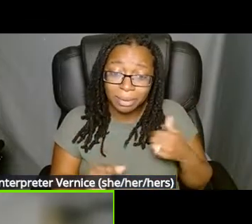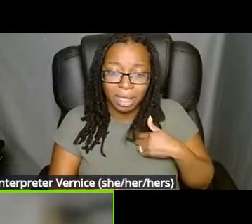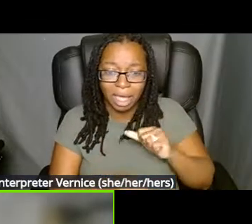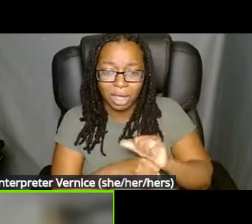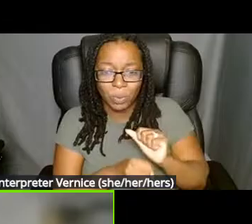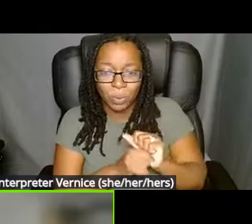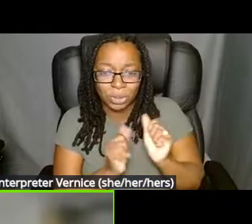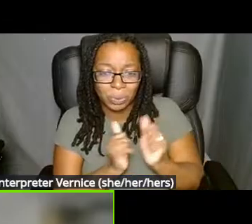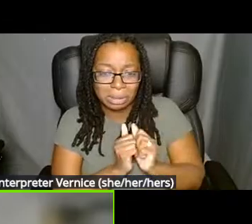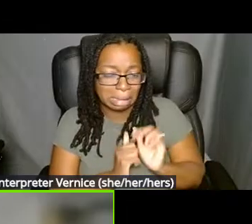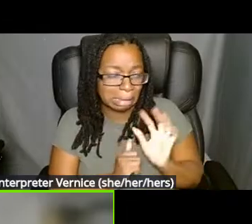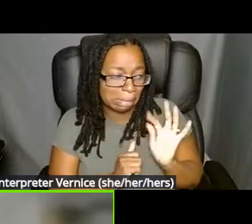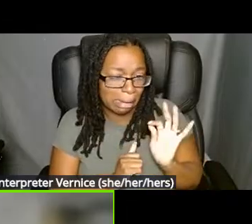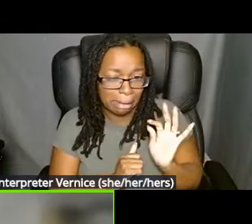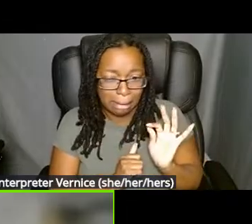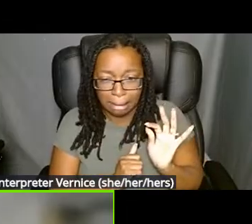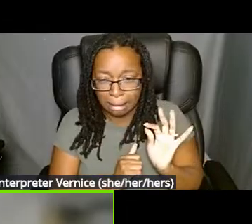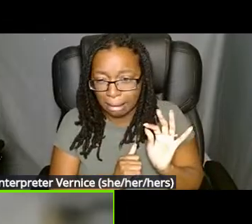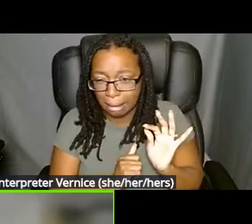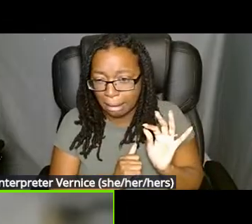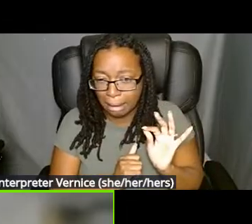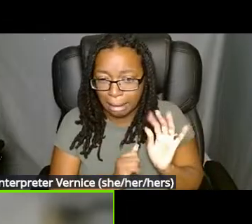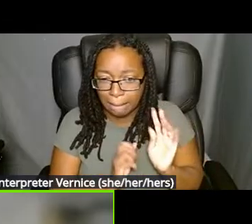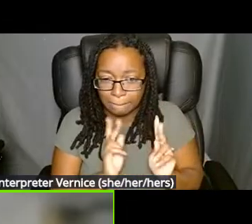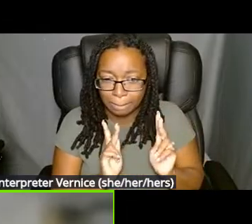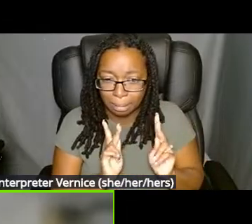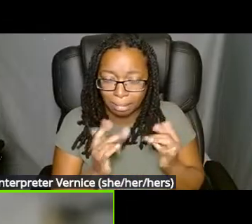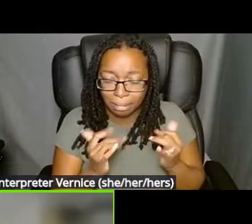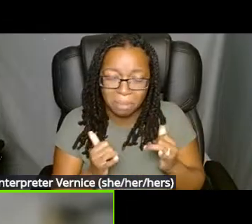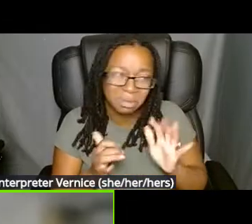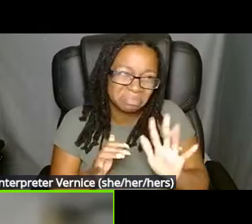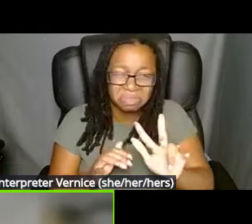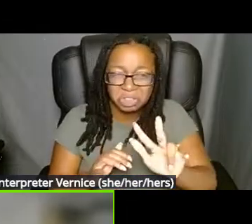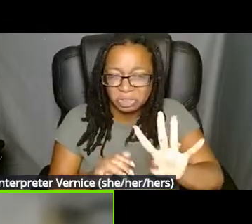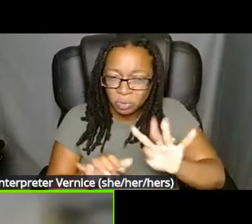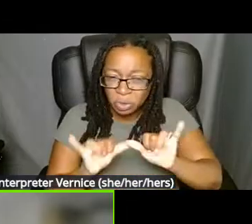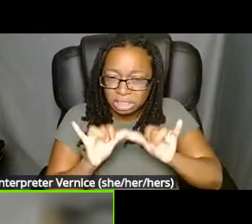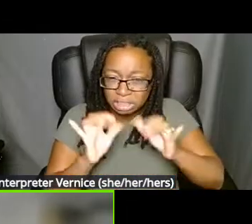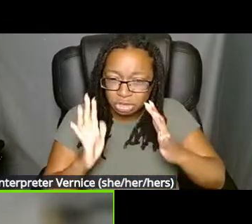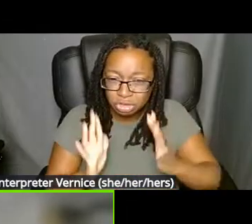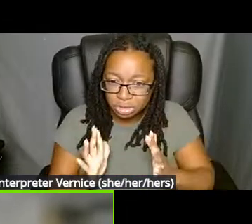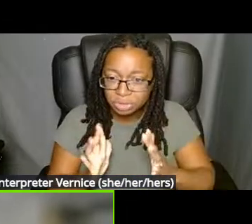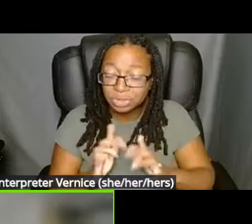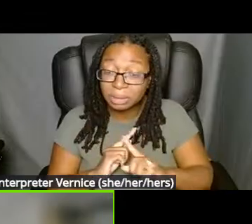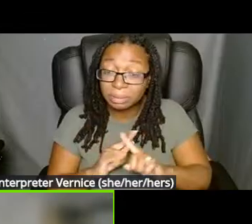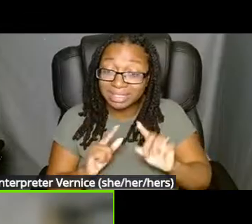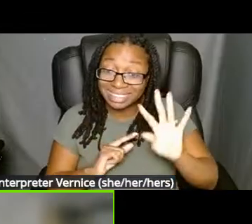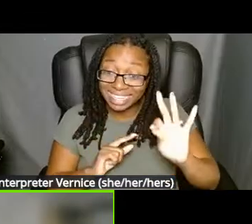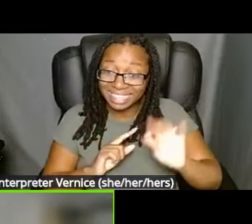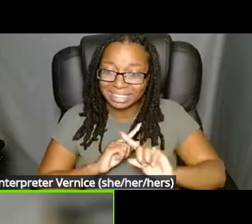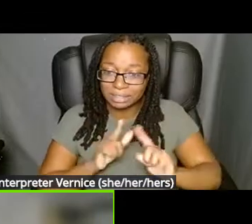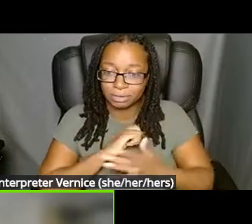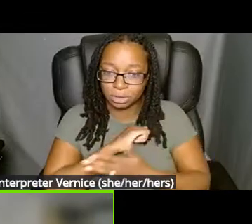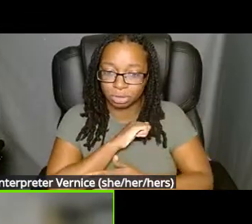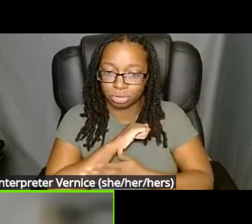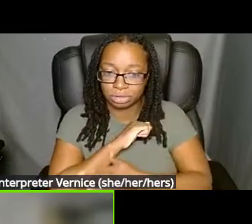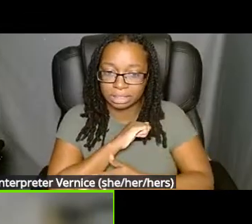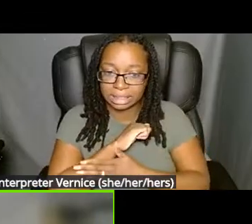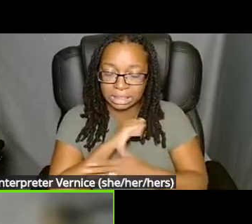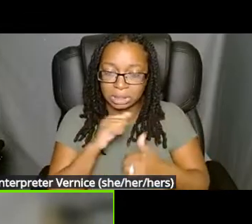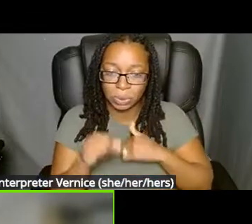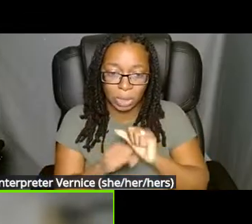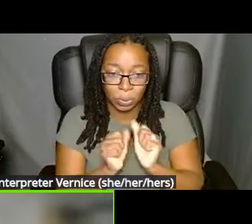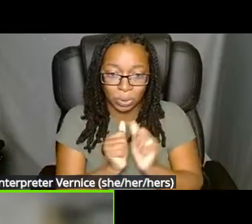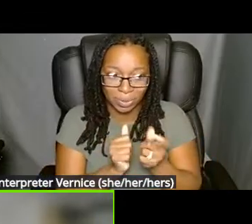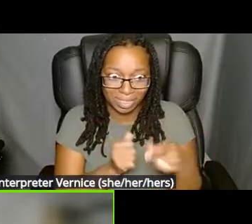and I have to work with them. So that alone is international before I even go to like stakeholders in the government. So I would say for me, this